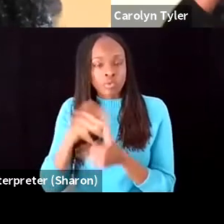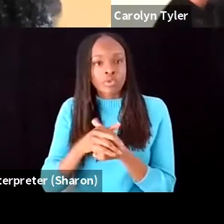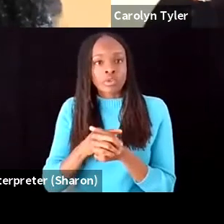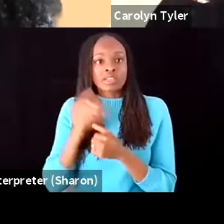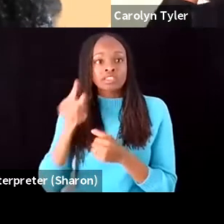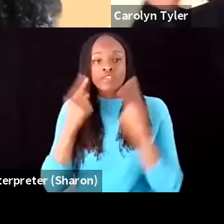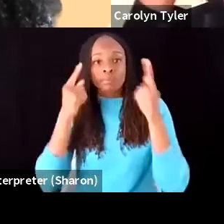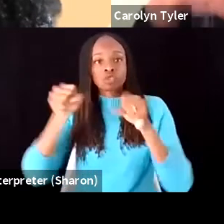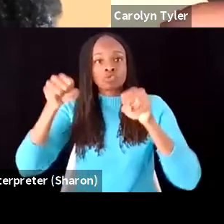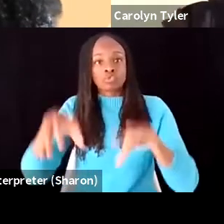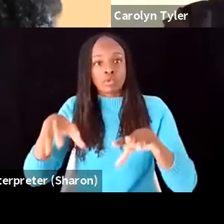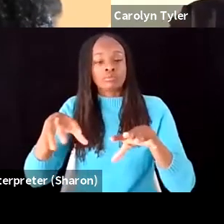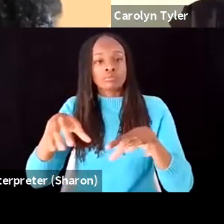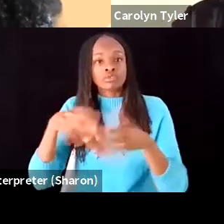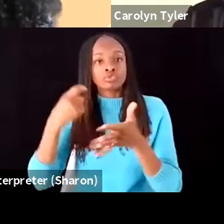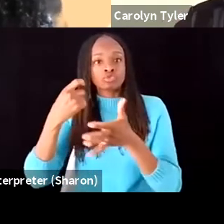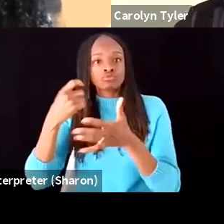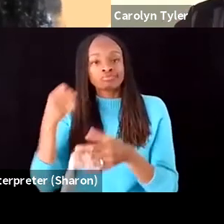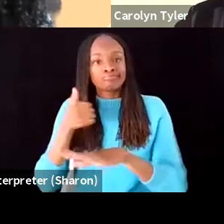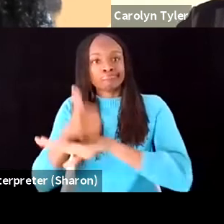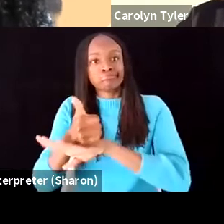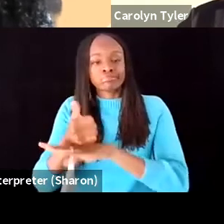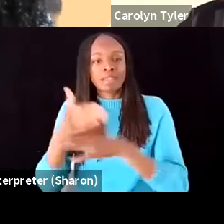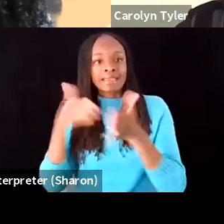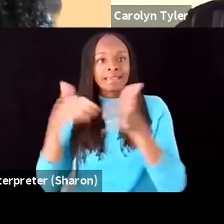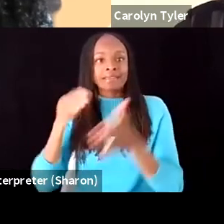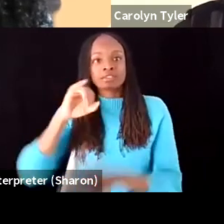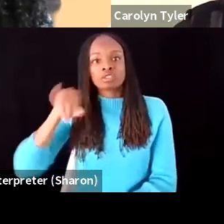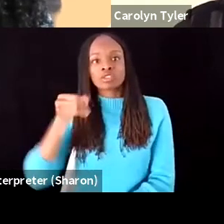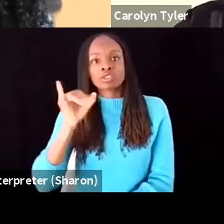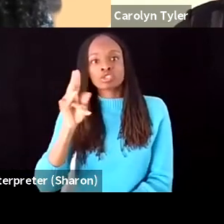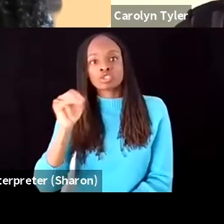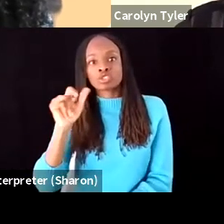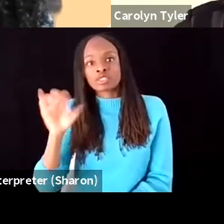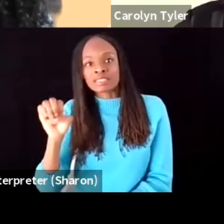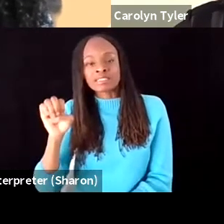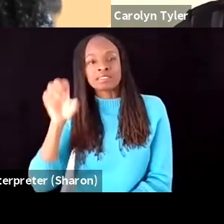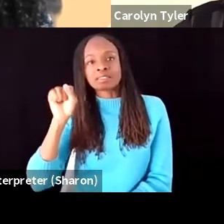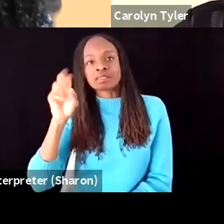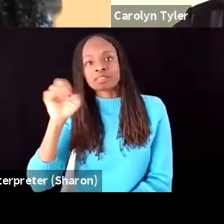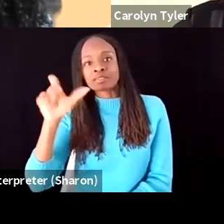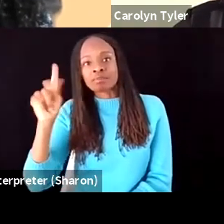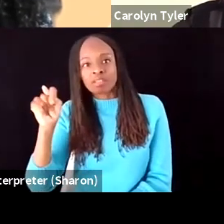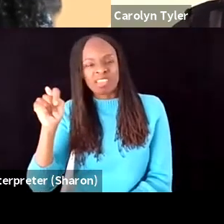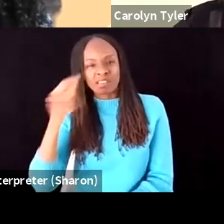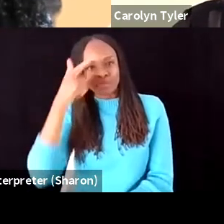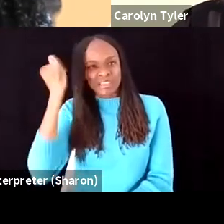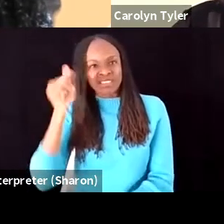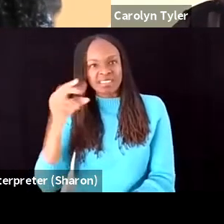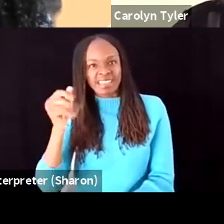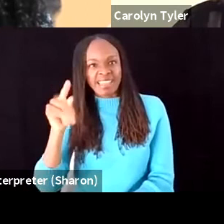dropped charges against Jesse Smollett, accused of staging a hate crime attack against himself, drew national attention. She's